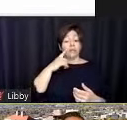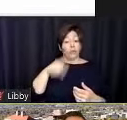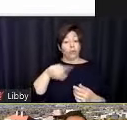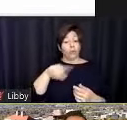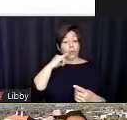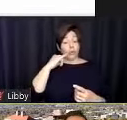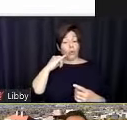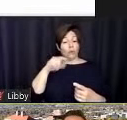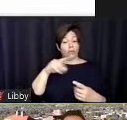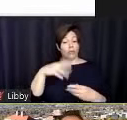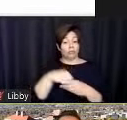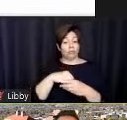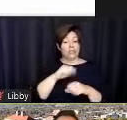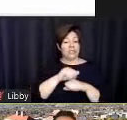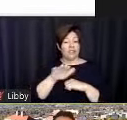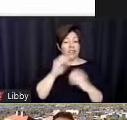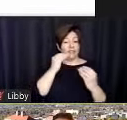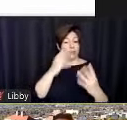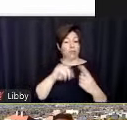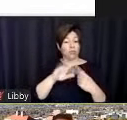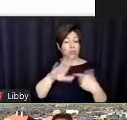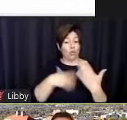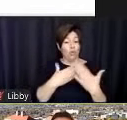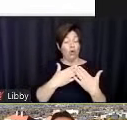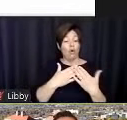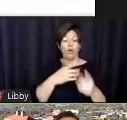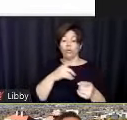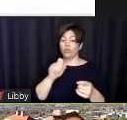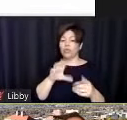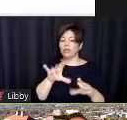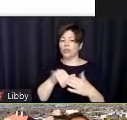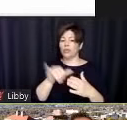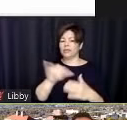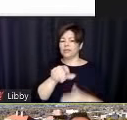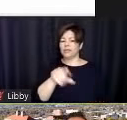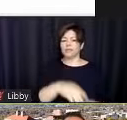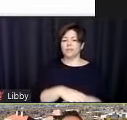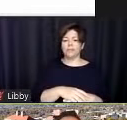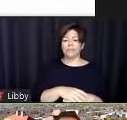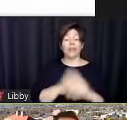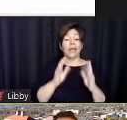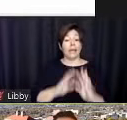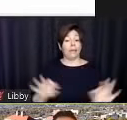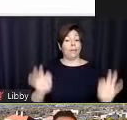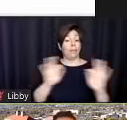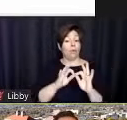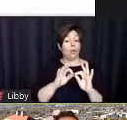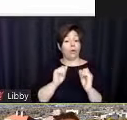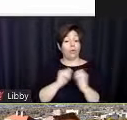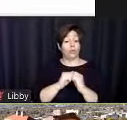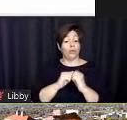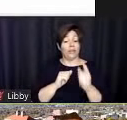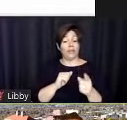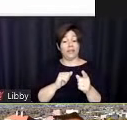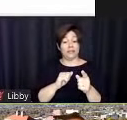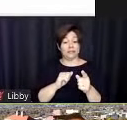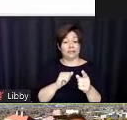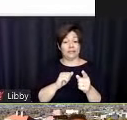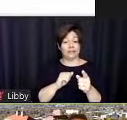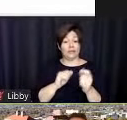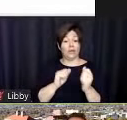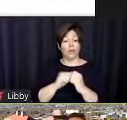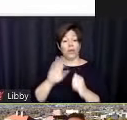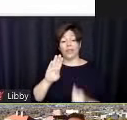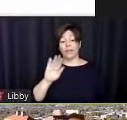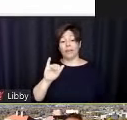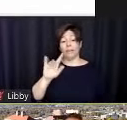potentially are sending information out to everybody, they might be doing this as well. The big thing here with a bit.ly, for those that have used it, is you